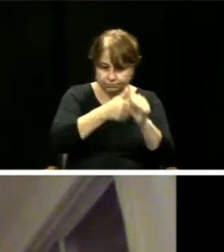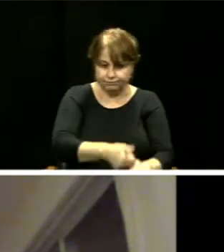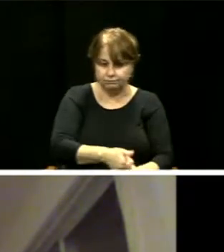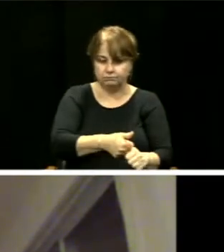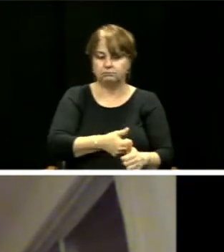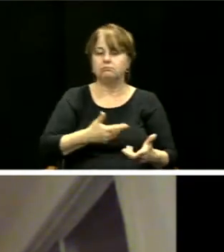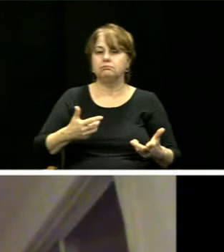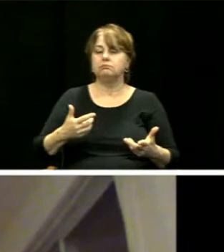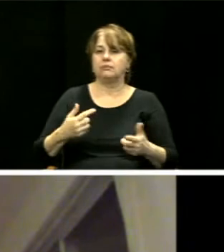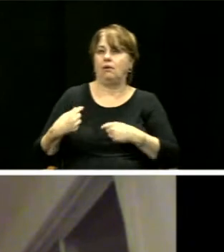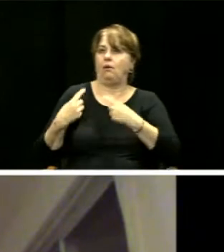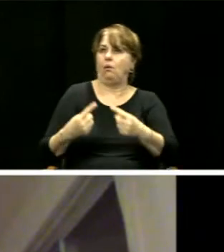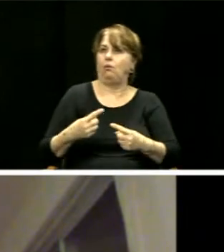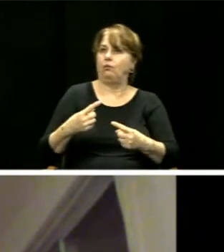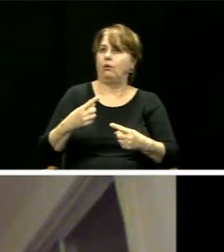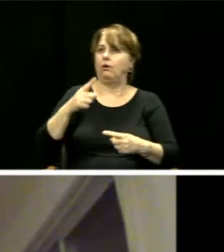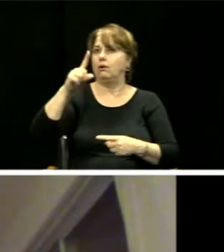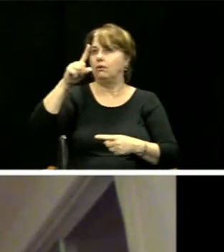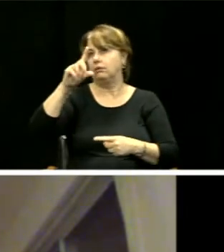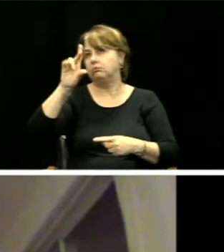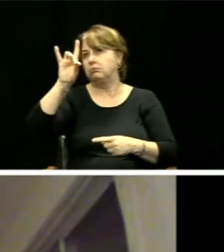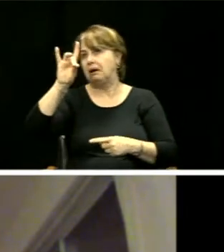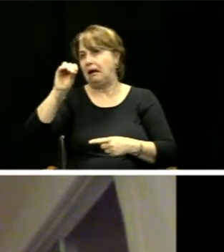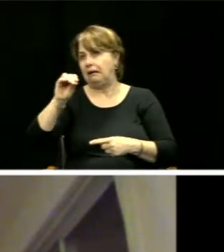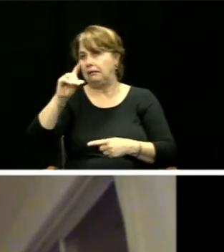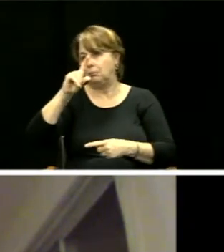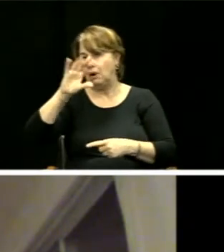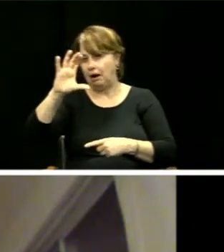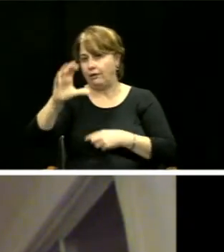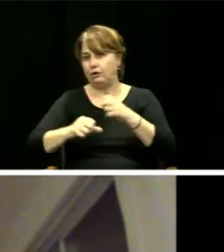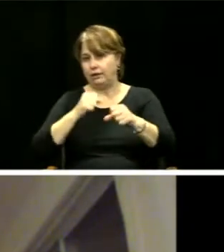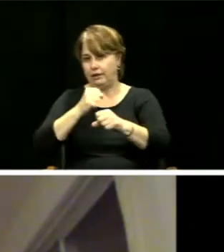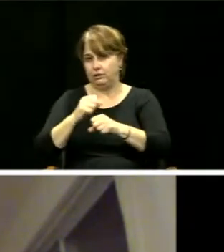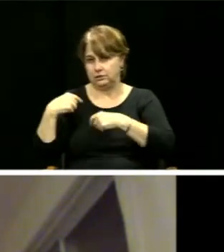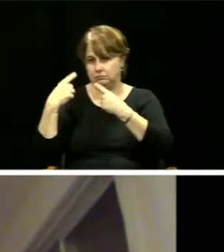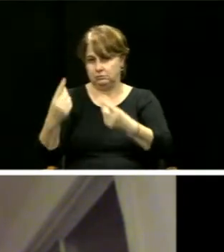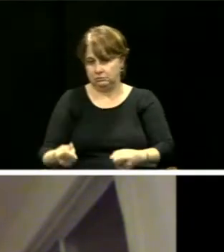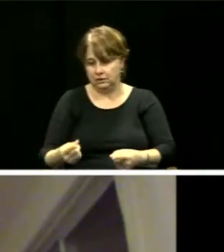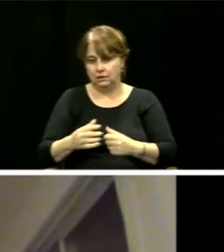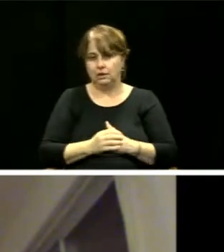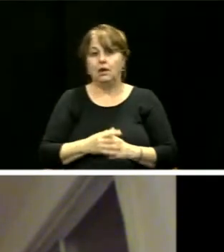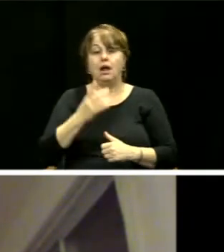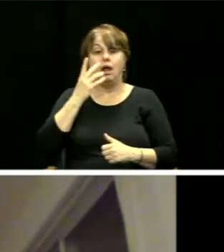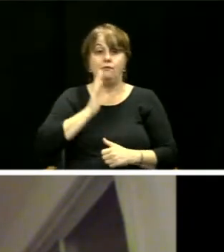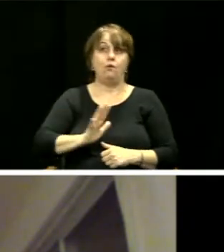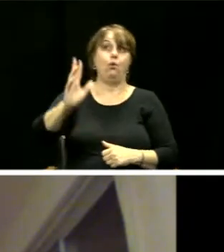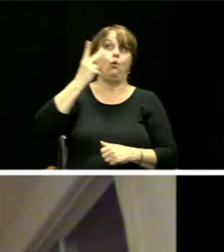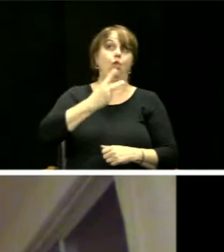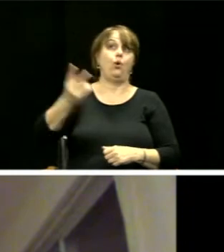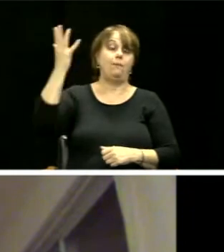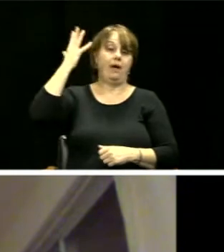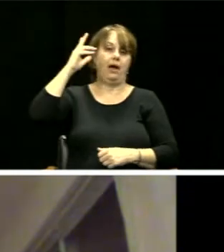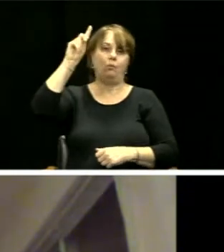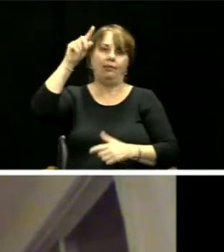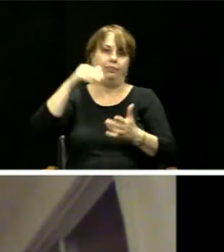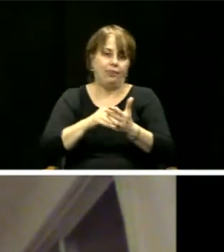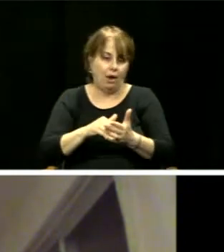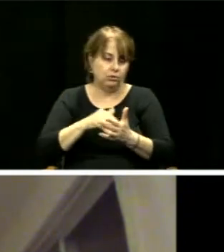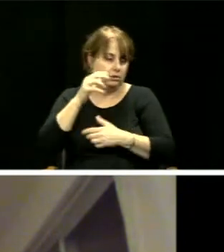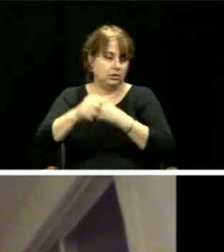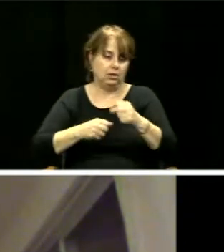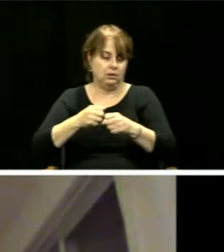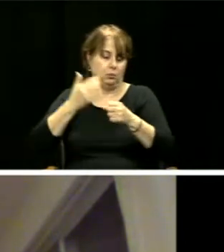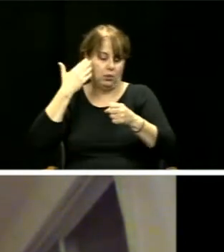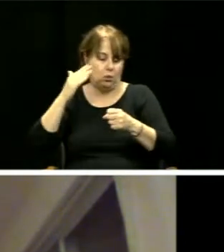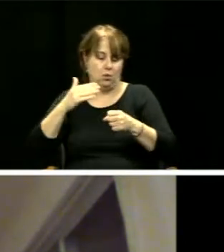say, 100, maybe 150 years. So I don't know if you looked back 1,000 years, if there was these other patterns of,